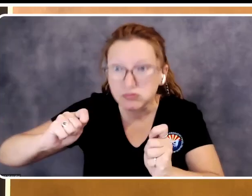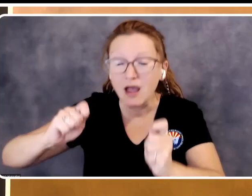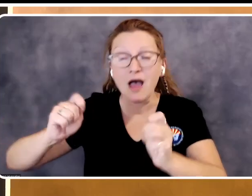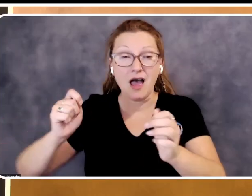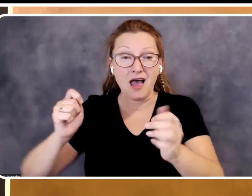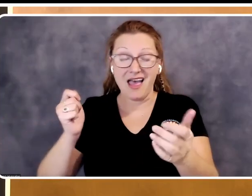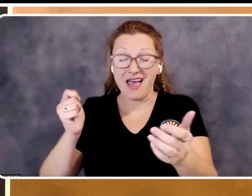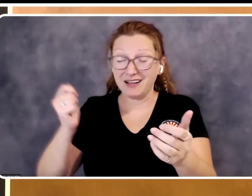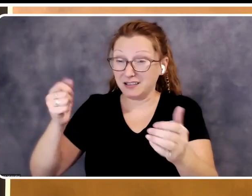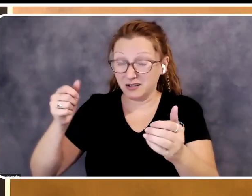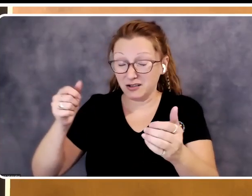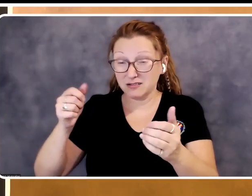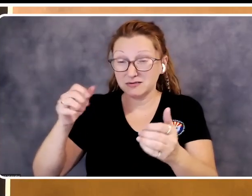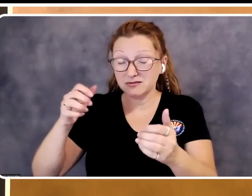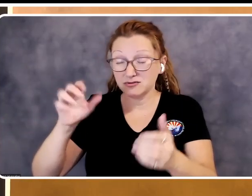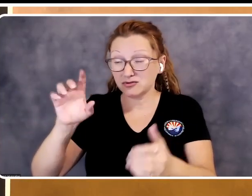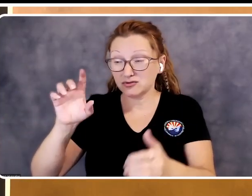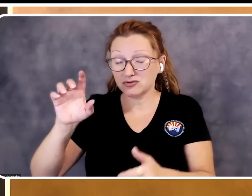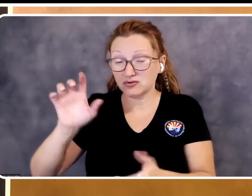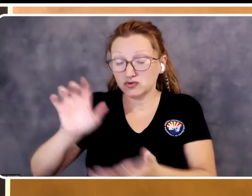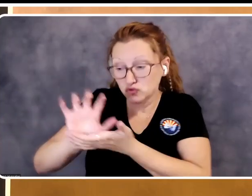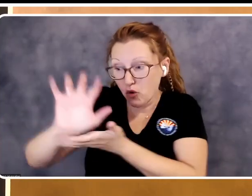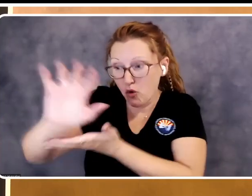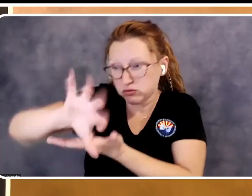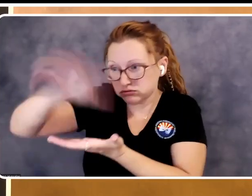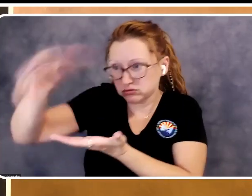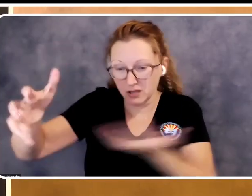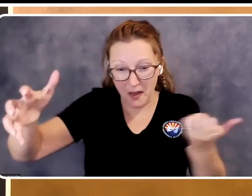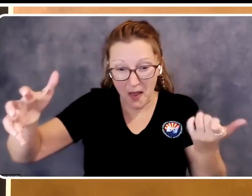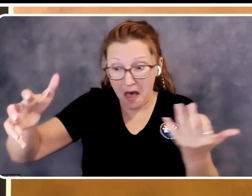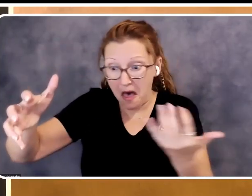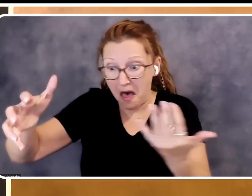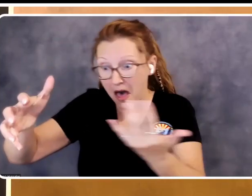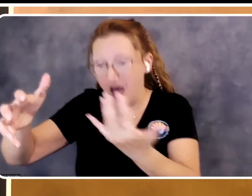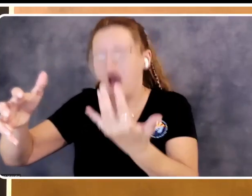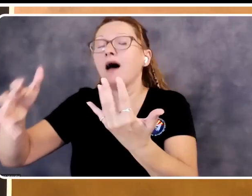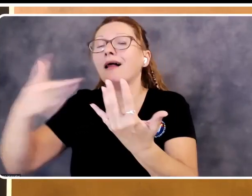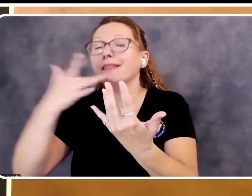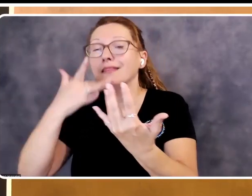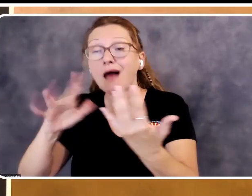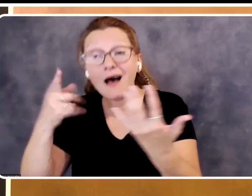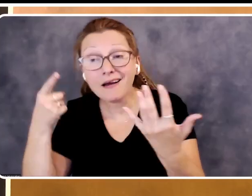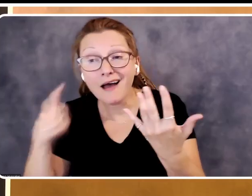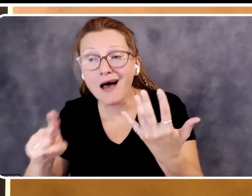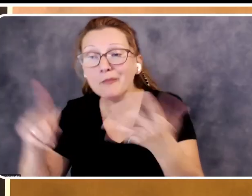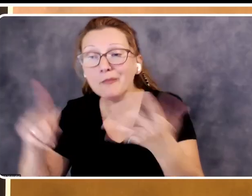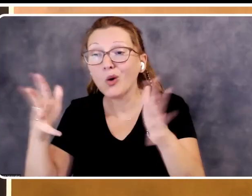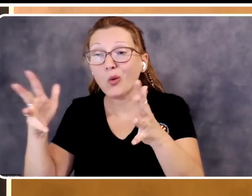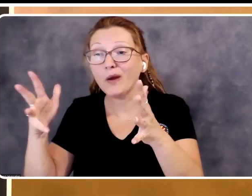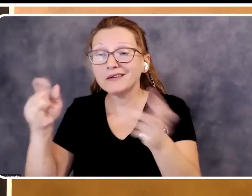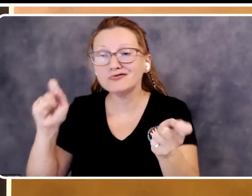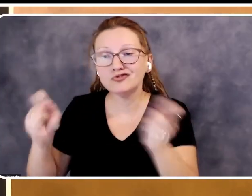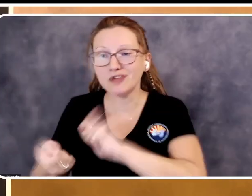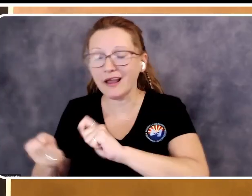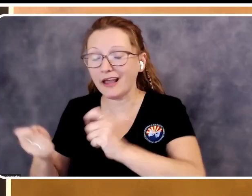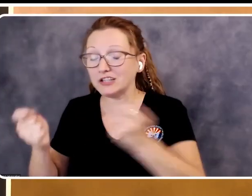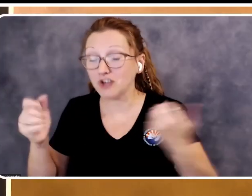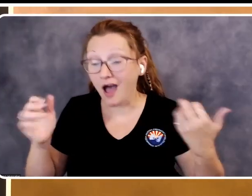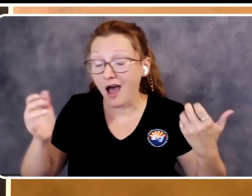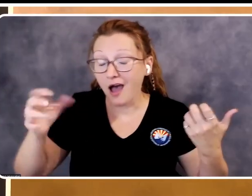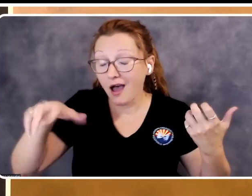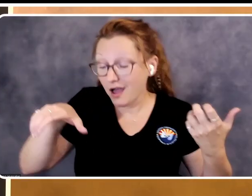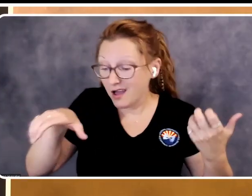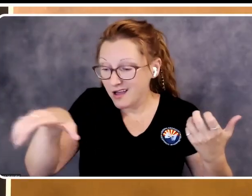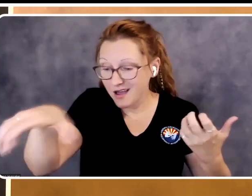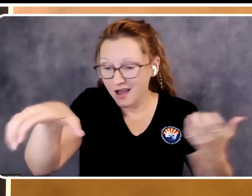around the time that it hit that dozer line, we did receive a little bit of Mother Nature's blessing, and it